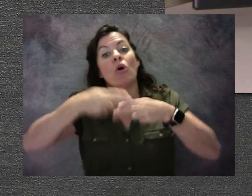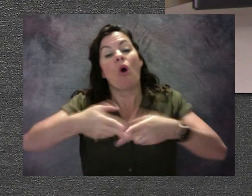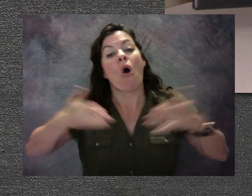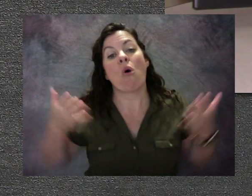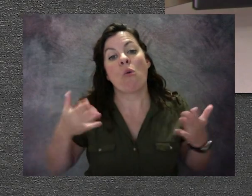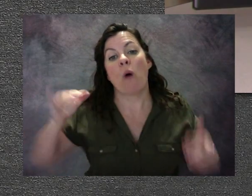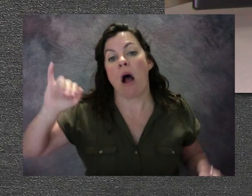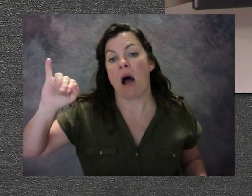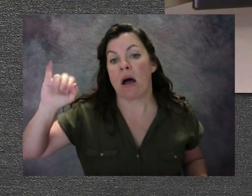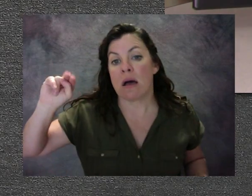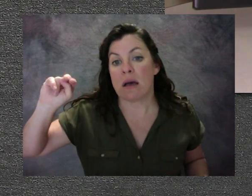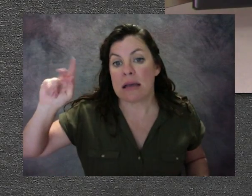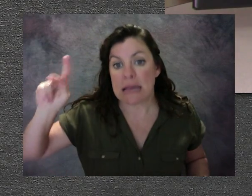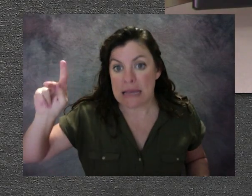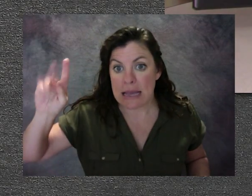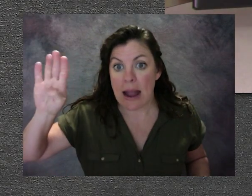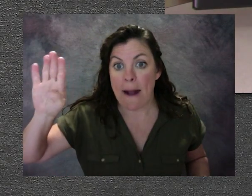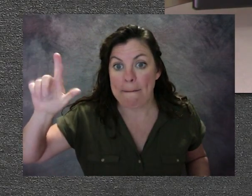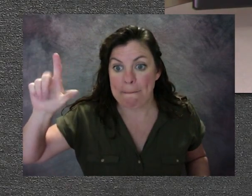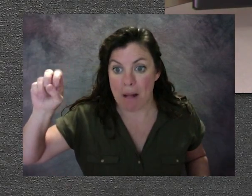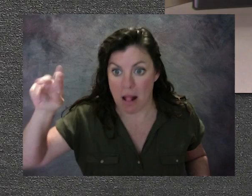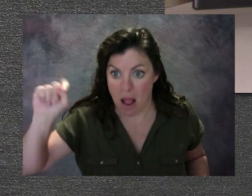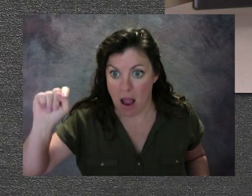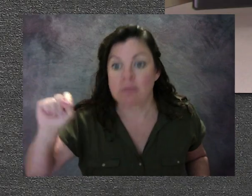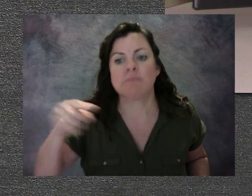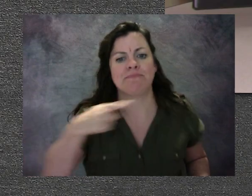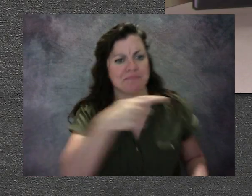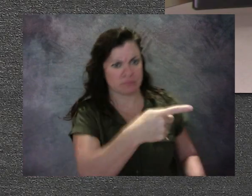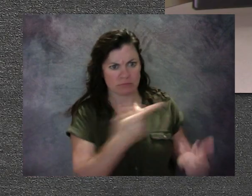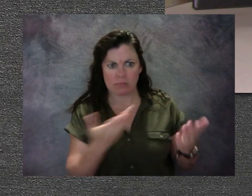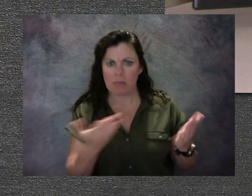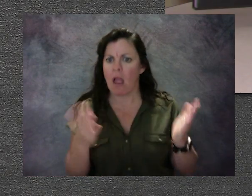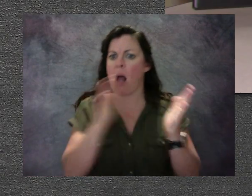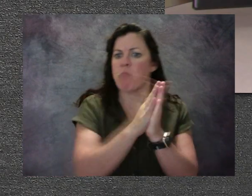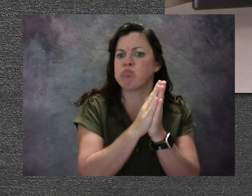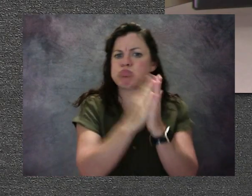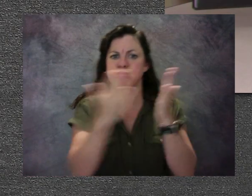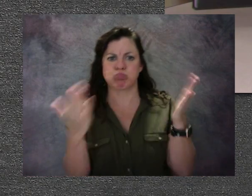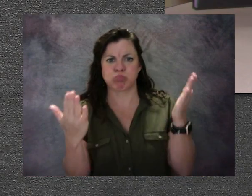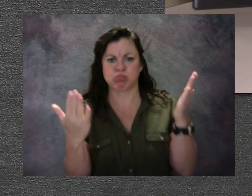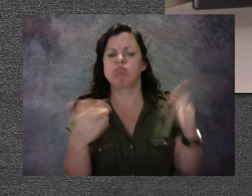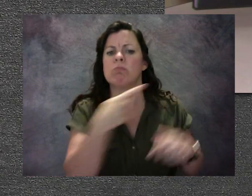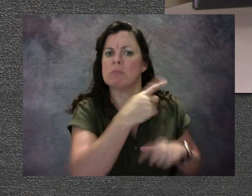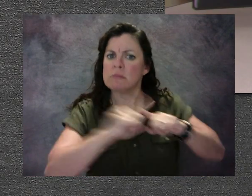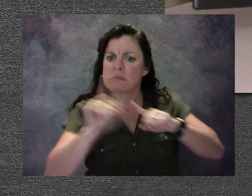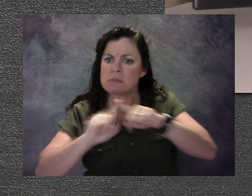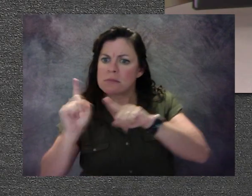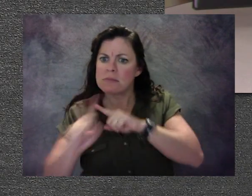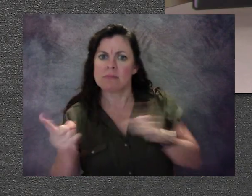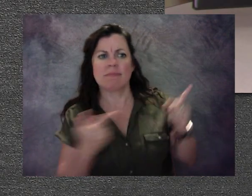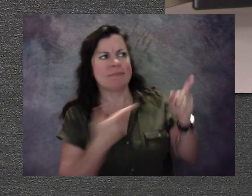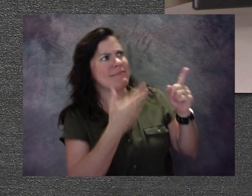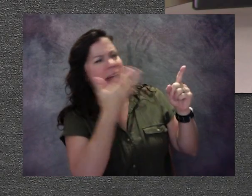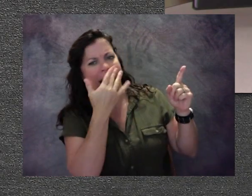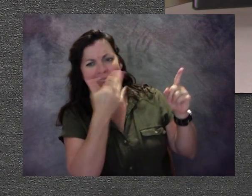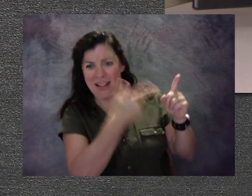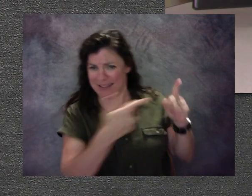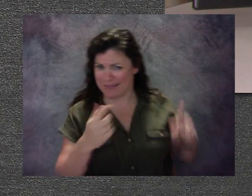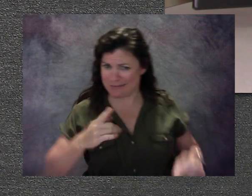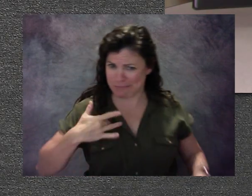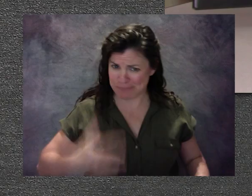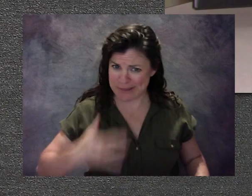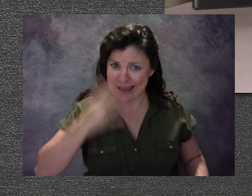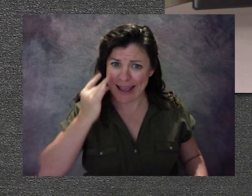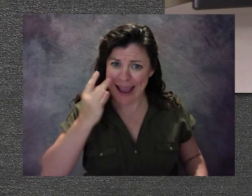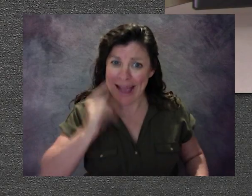this cat a little different. His cat really wasn't this bright red, was it? It's a little different.